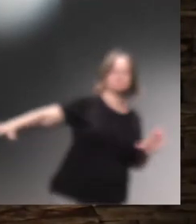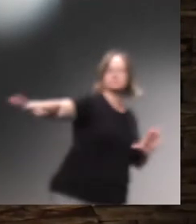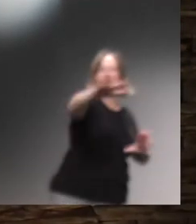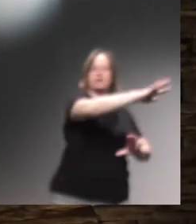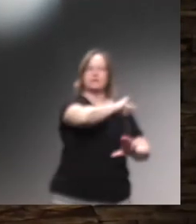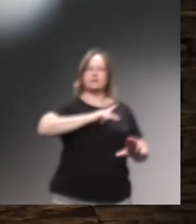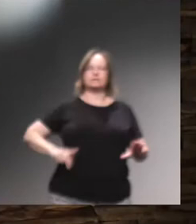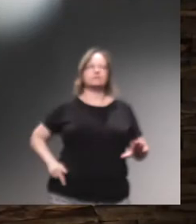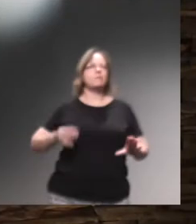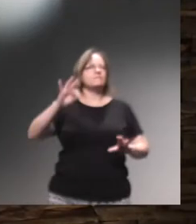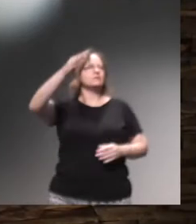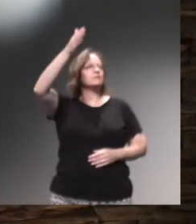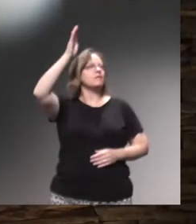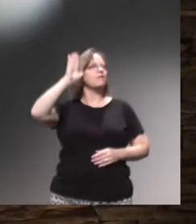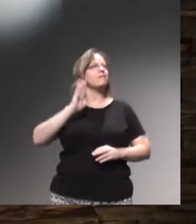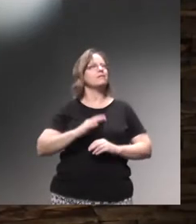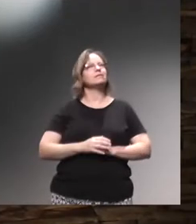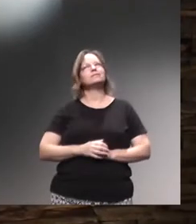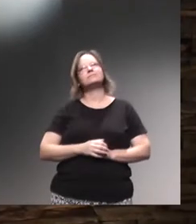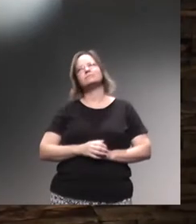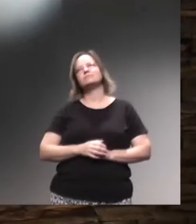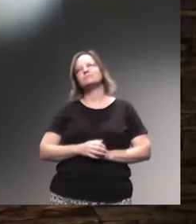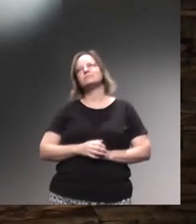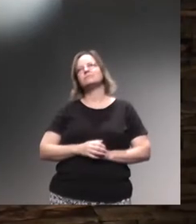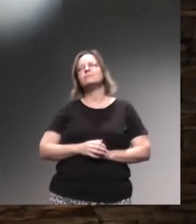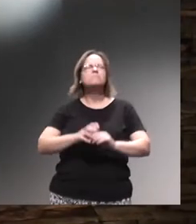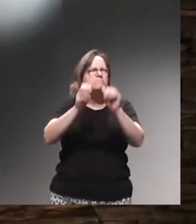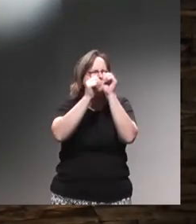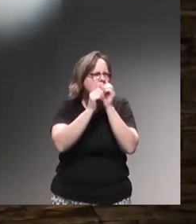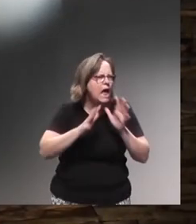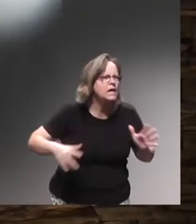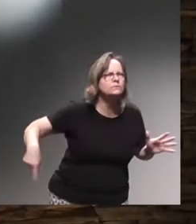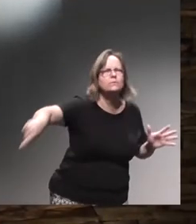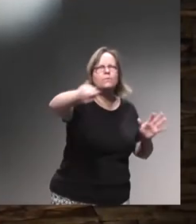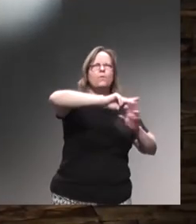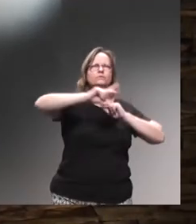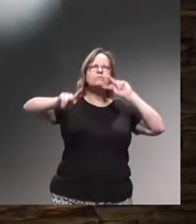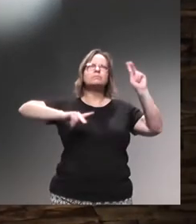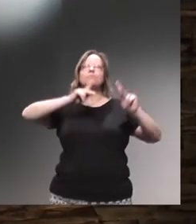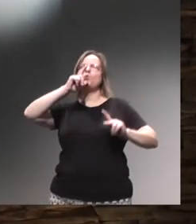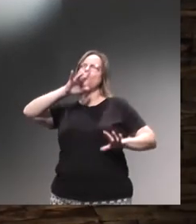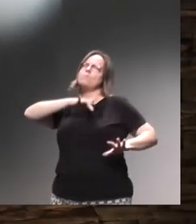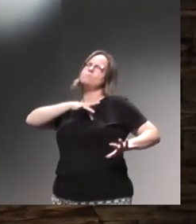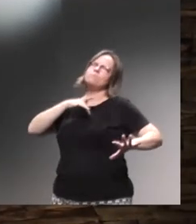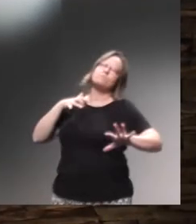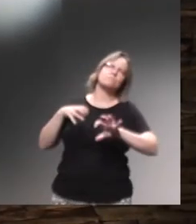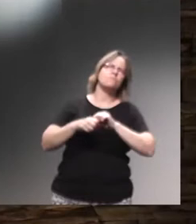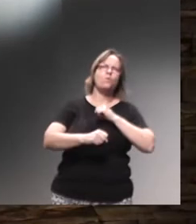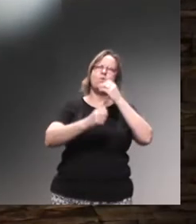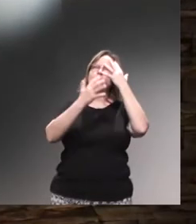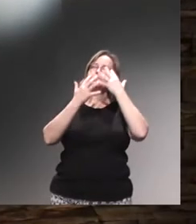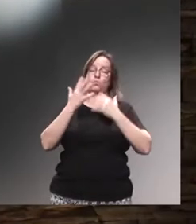Blessed are those who mourn, for they will be comforted.